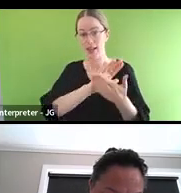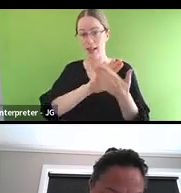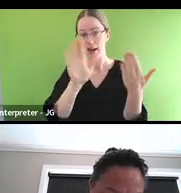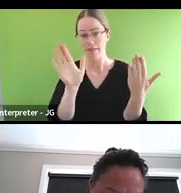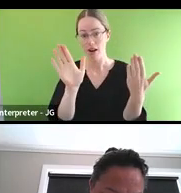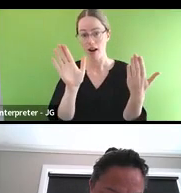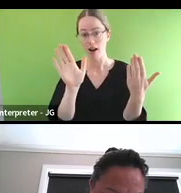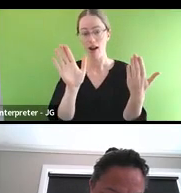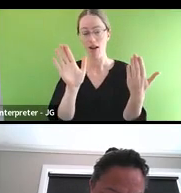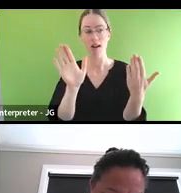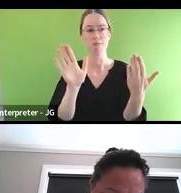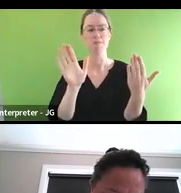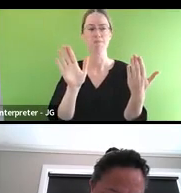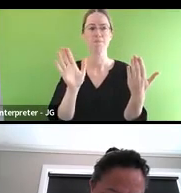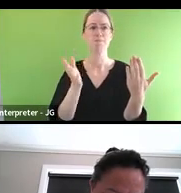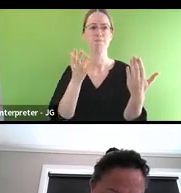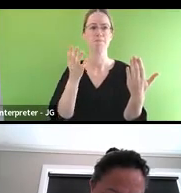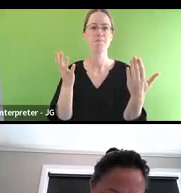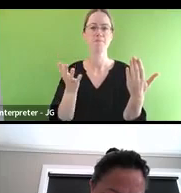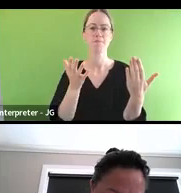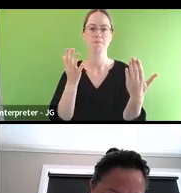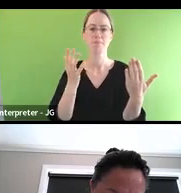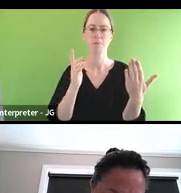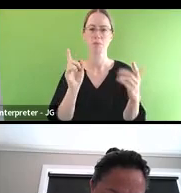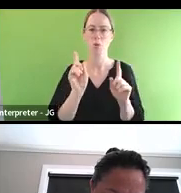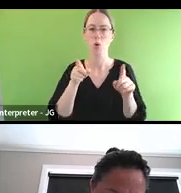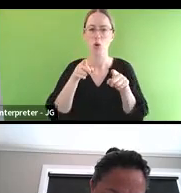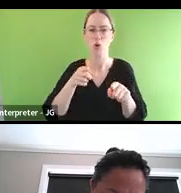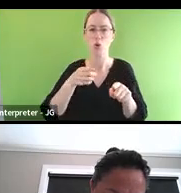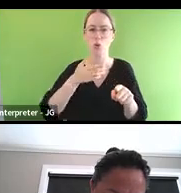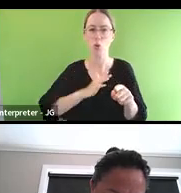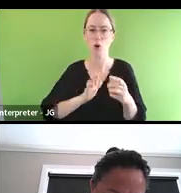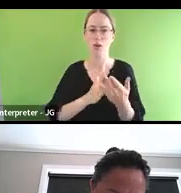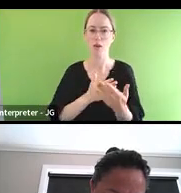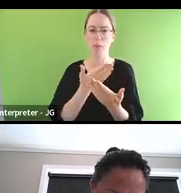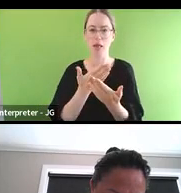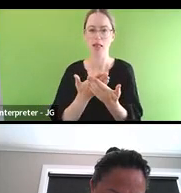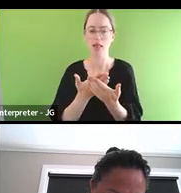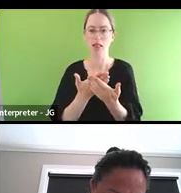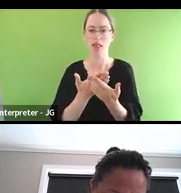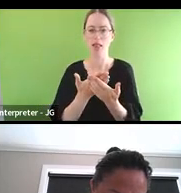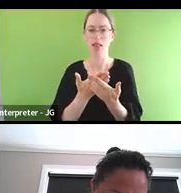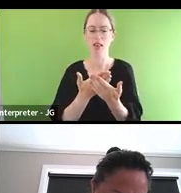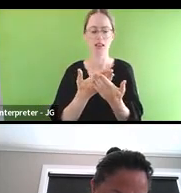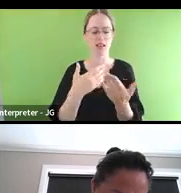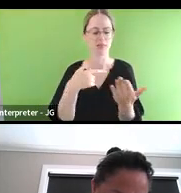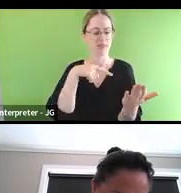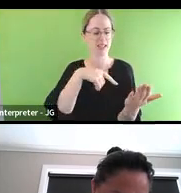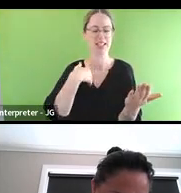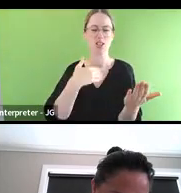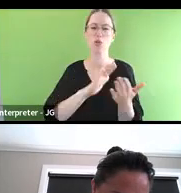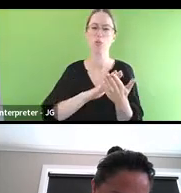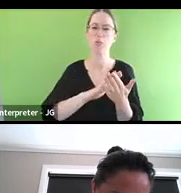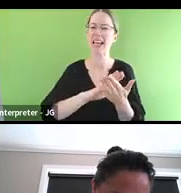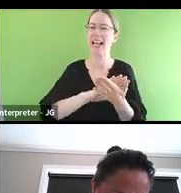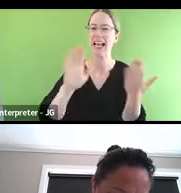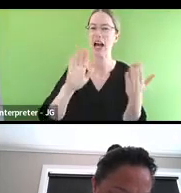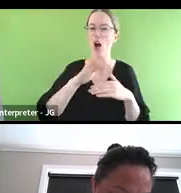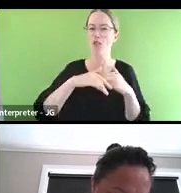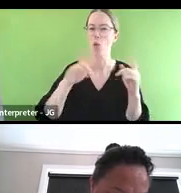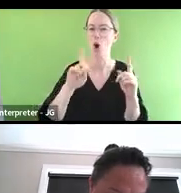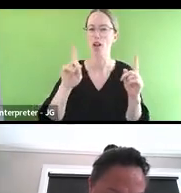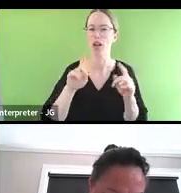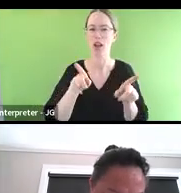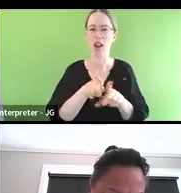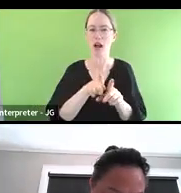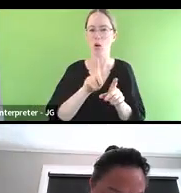clarify what it is you would like to see the bill be a lot more explicit about in terms of the